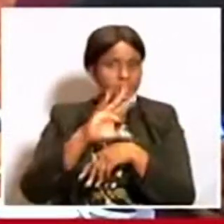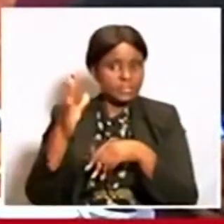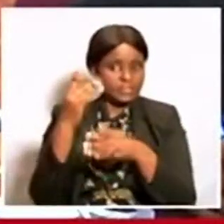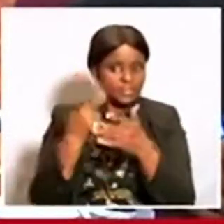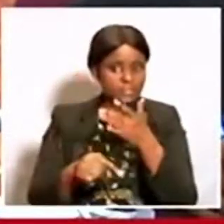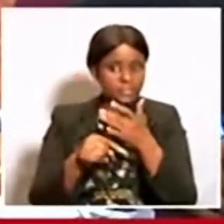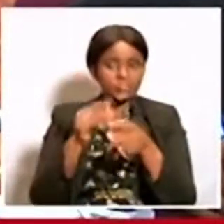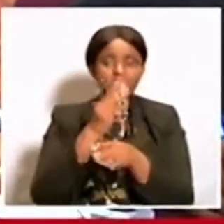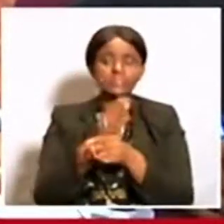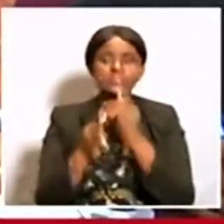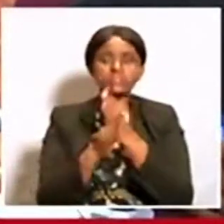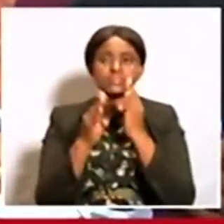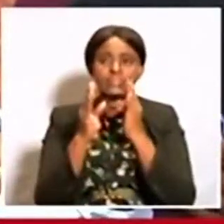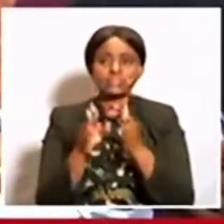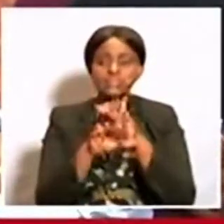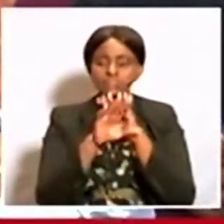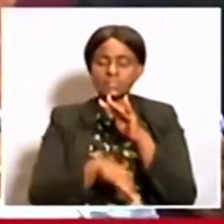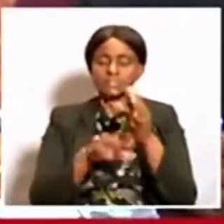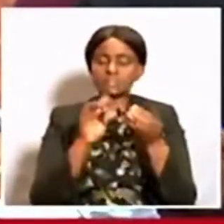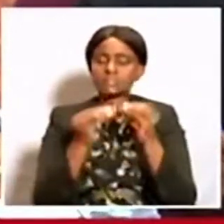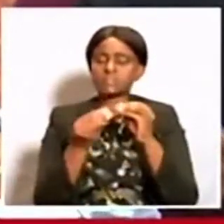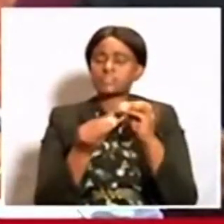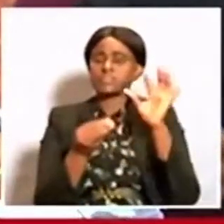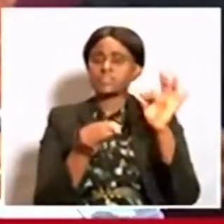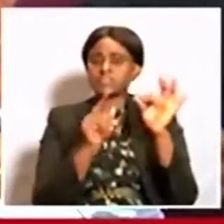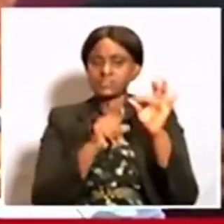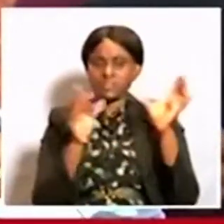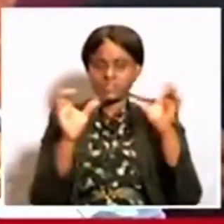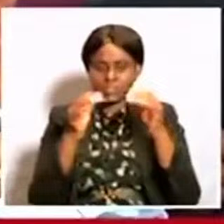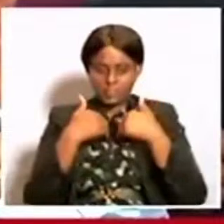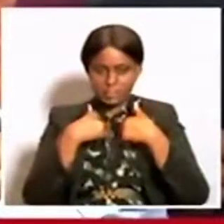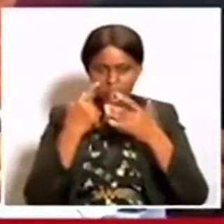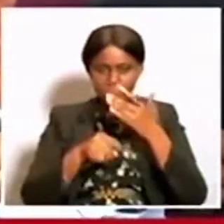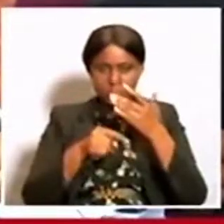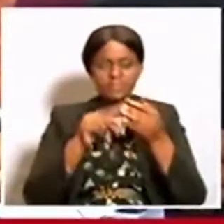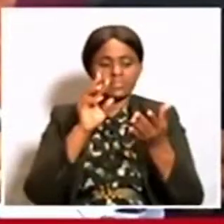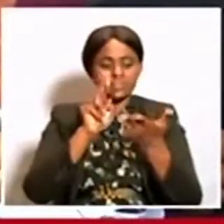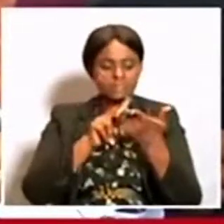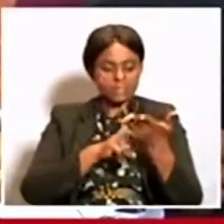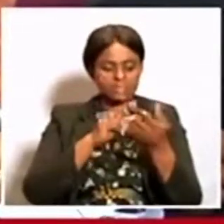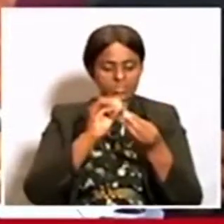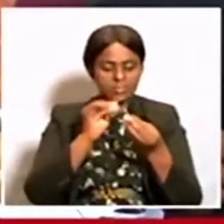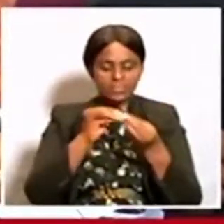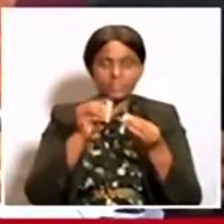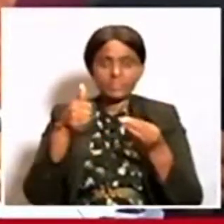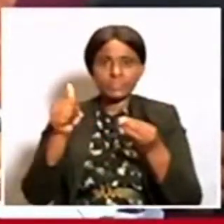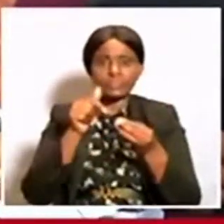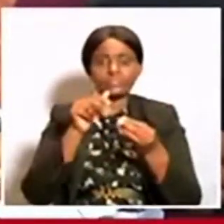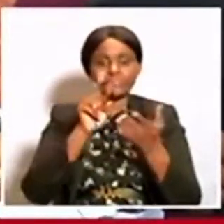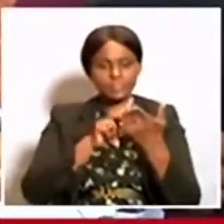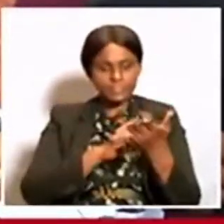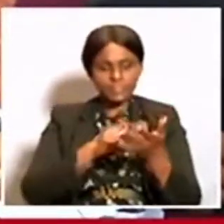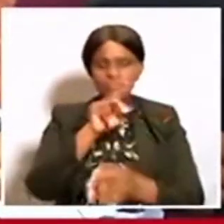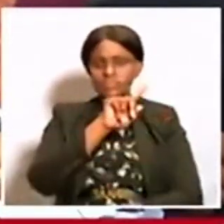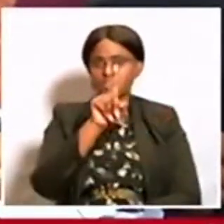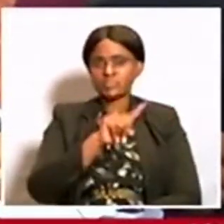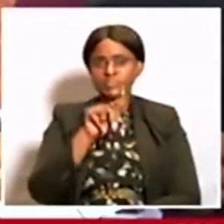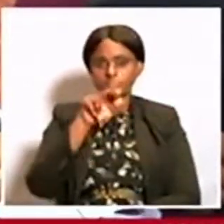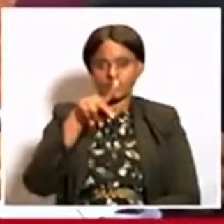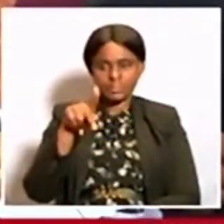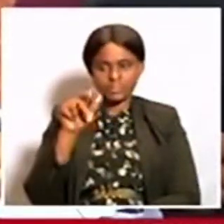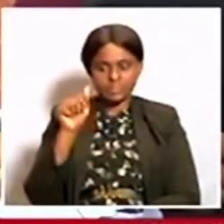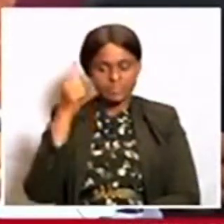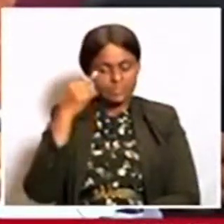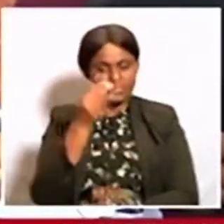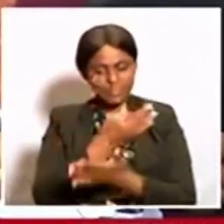the contractor under Appendix 9. The Council has also further reported the contractor to ZPPA for failure